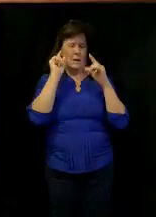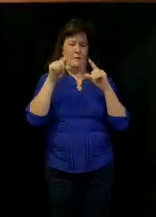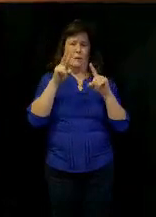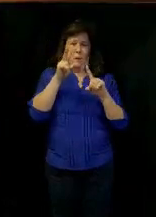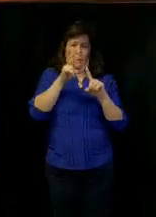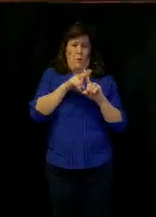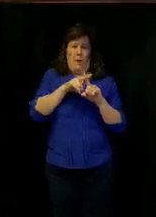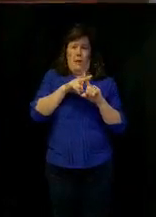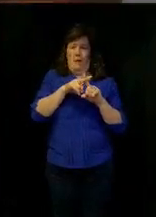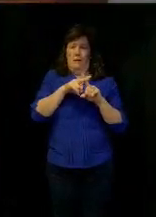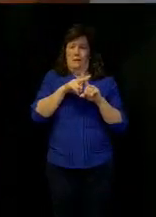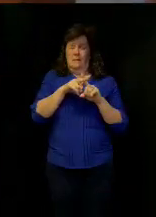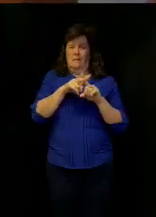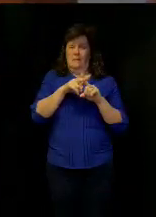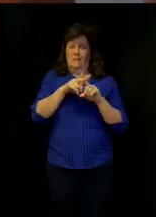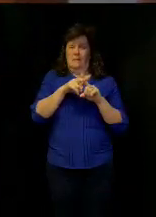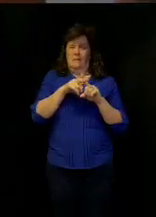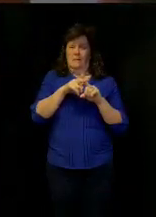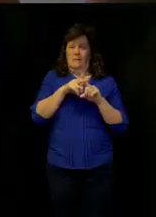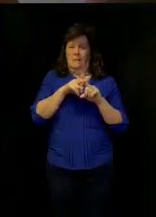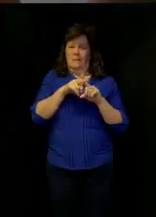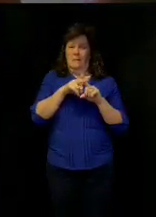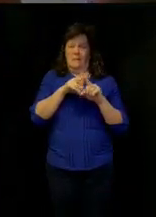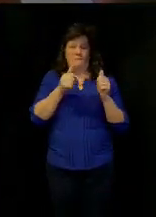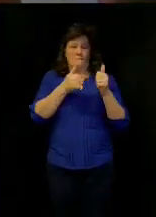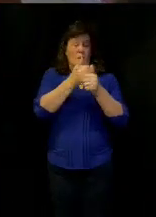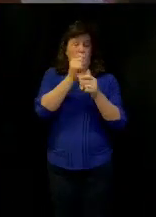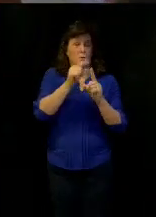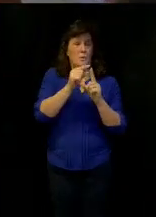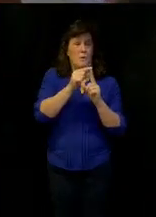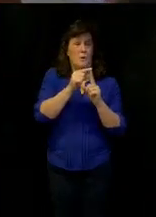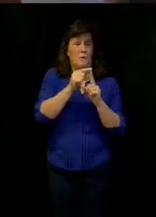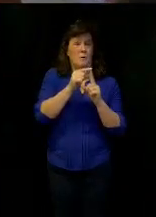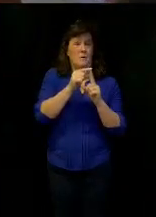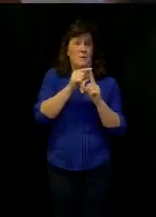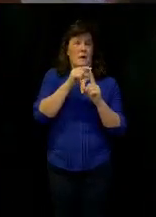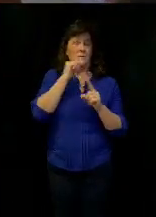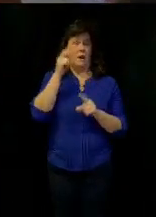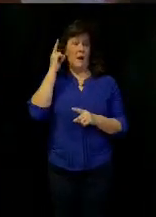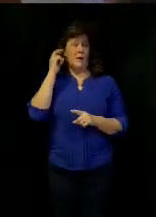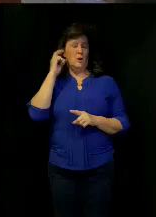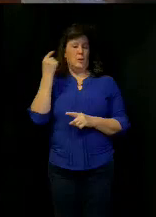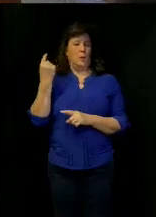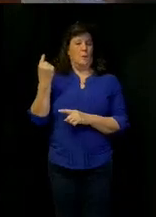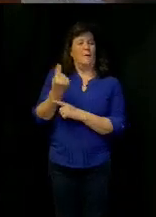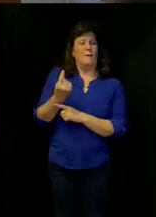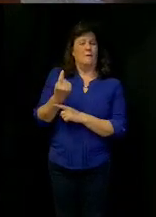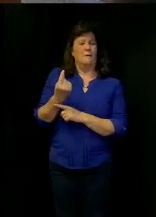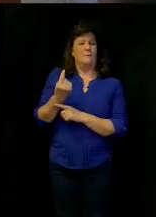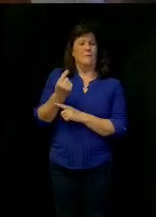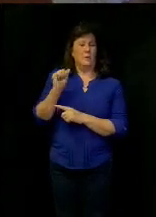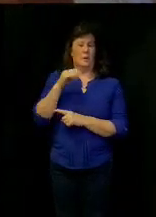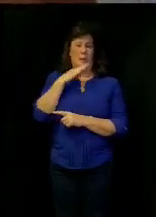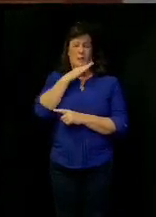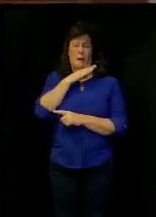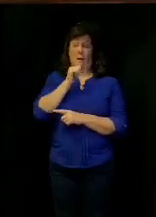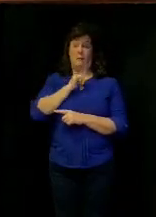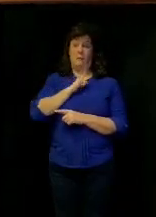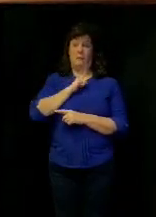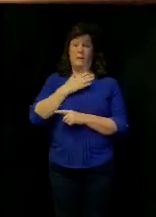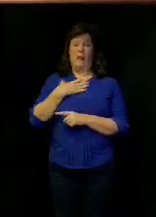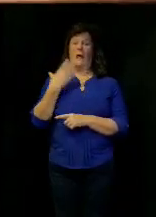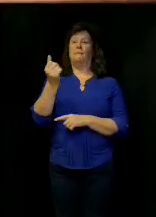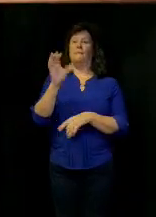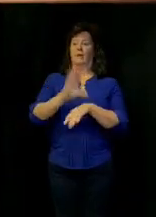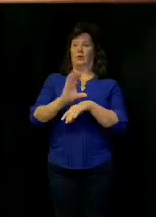life. Be doers of the word and not what? Not hearers only, deceiving yourself. So you can sit right here, well, I went to church this morning,